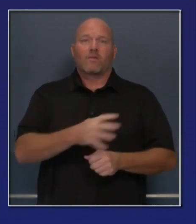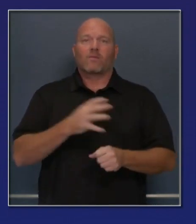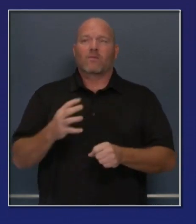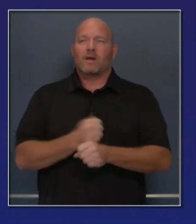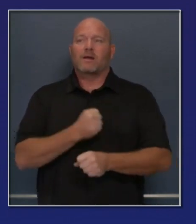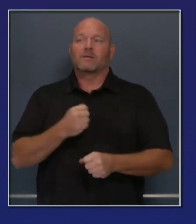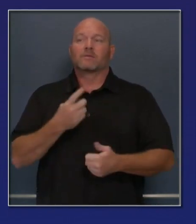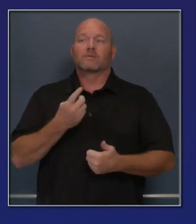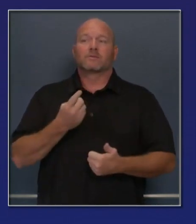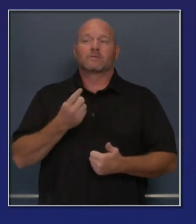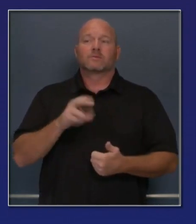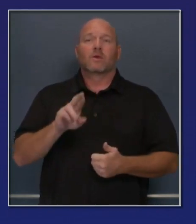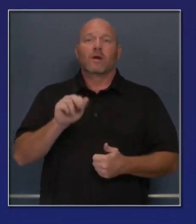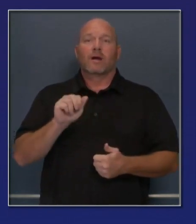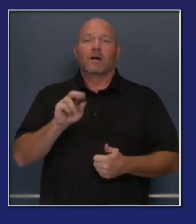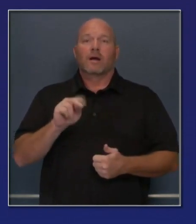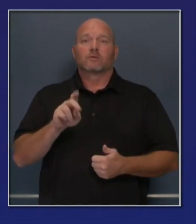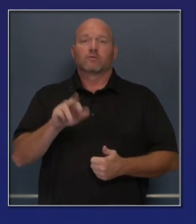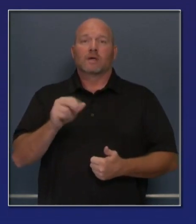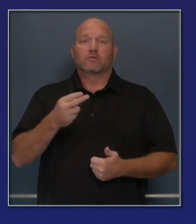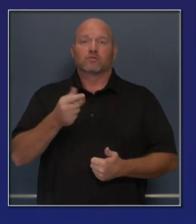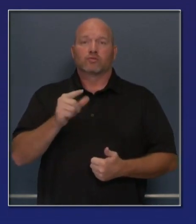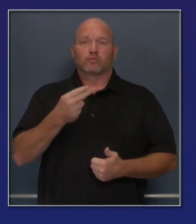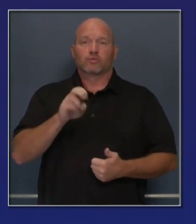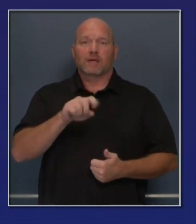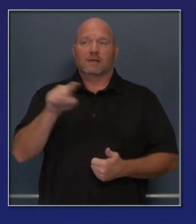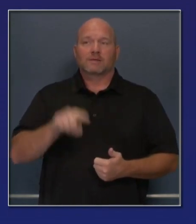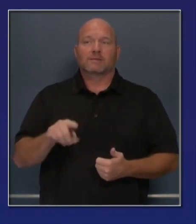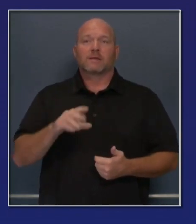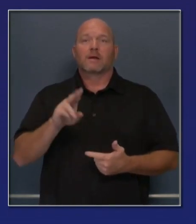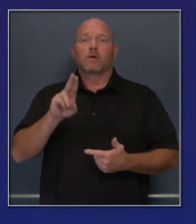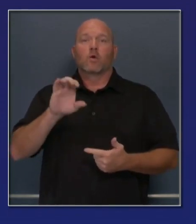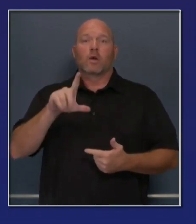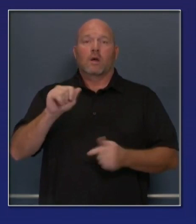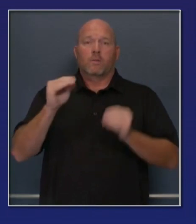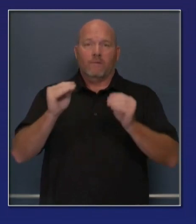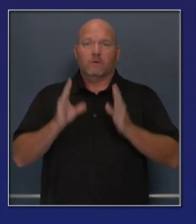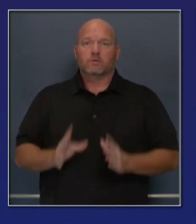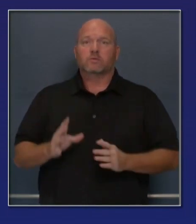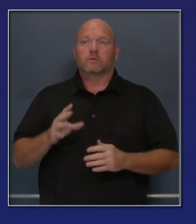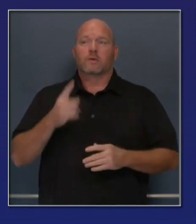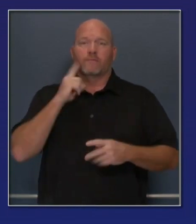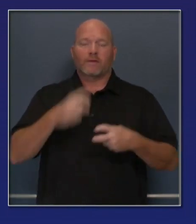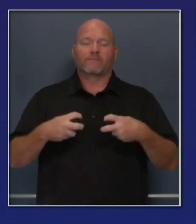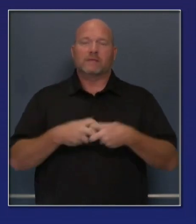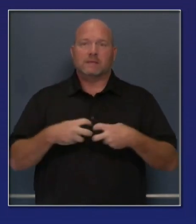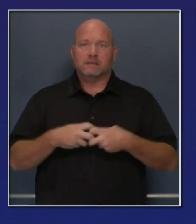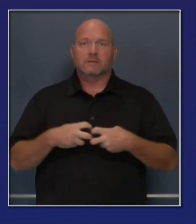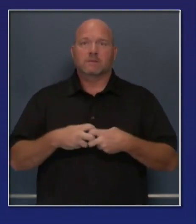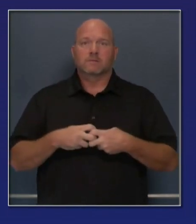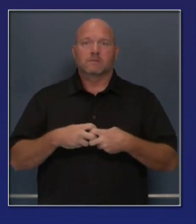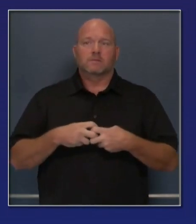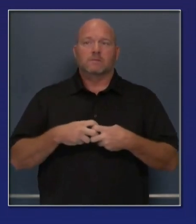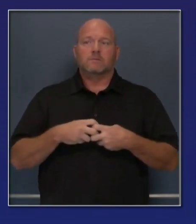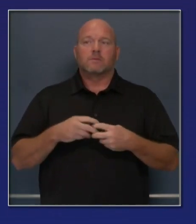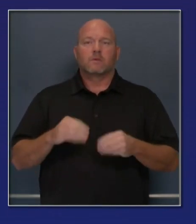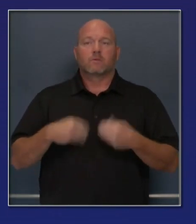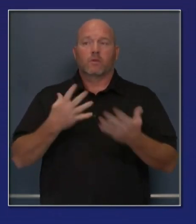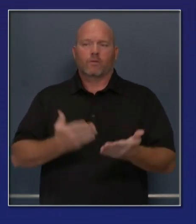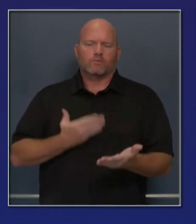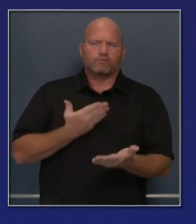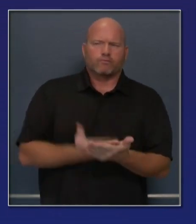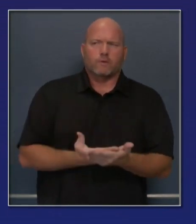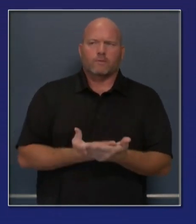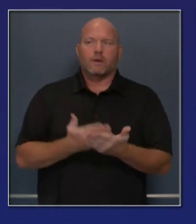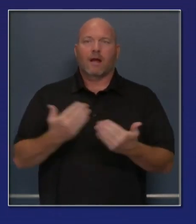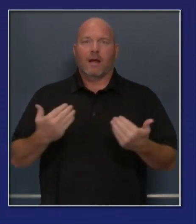Andrea Ghez of UCLA won the Nobel Prize for Physics by providing, or rather proving, the existence of